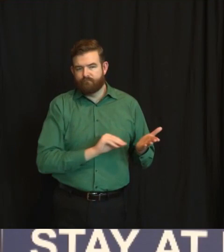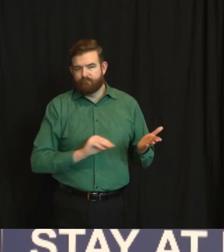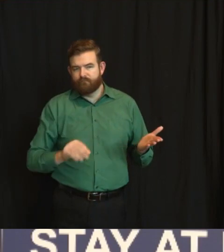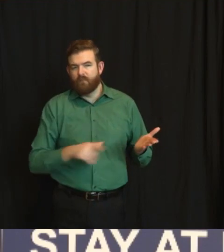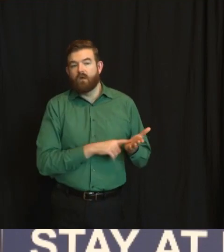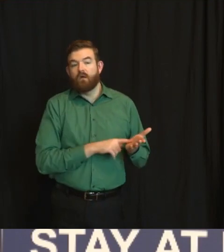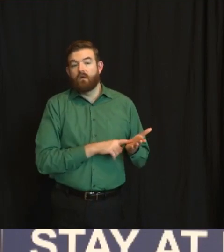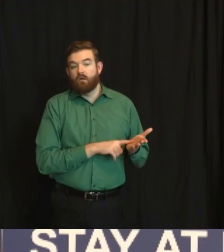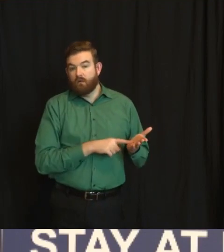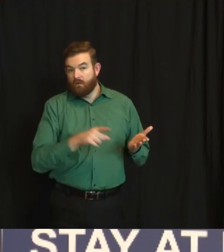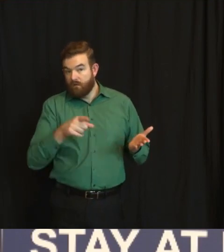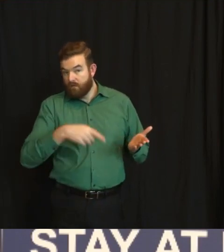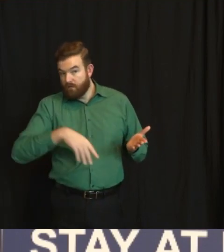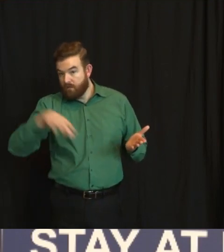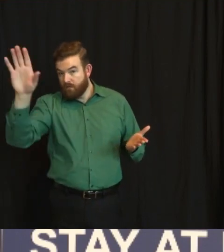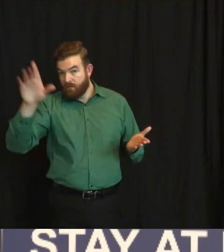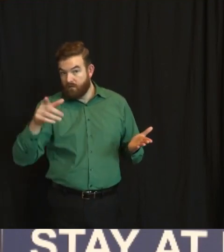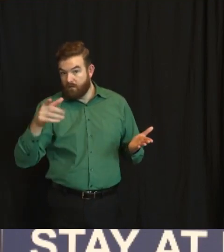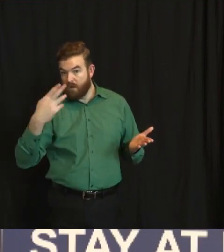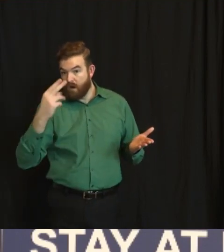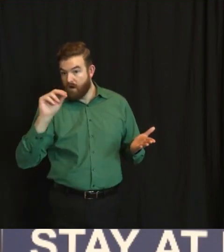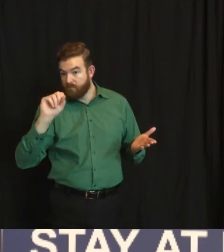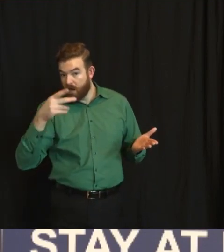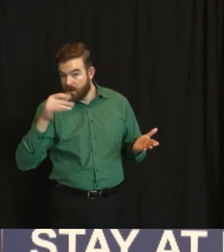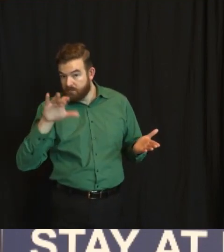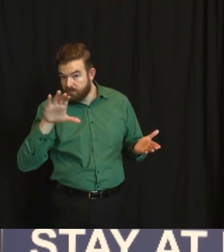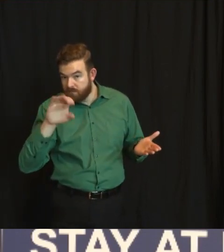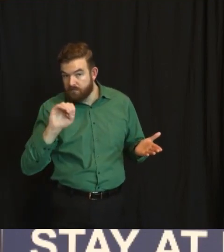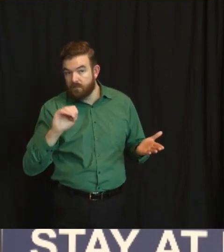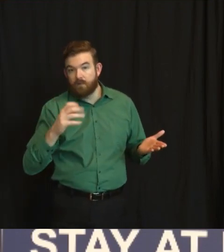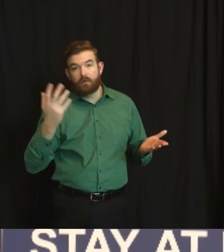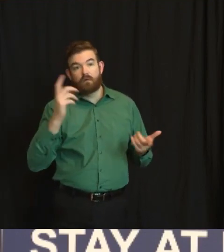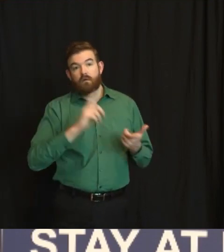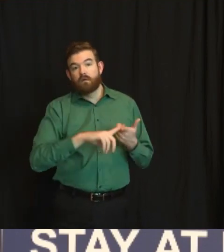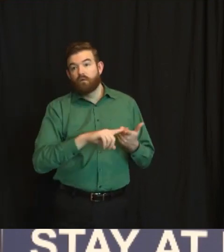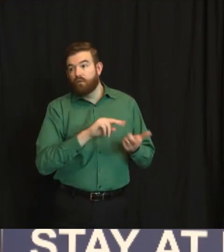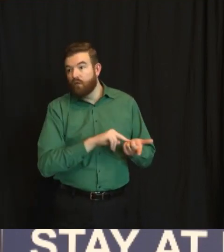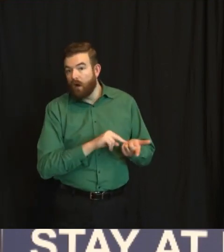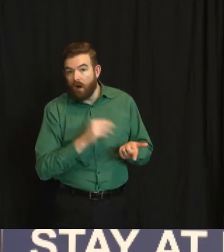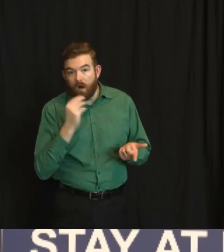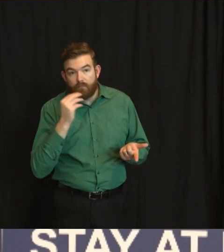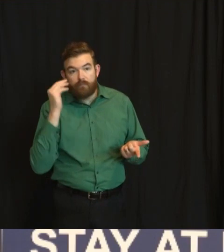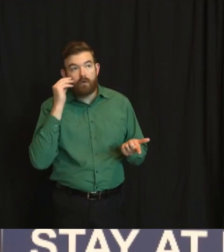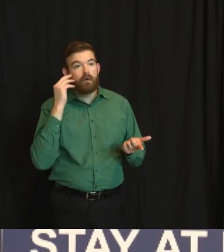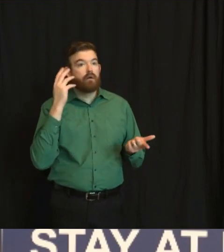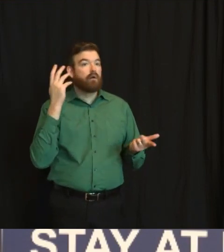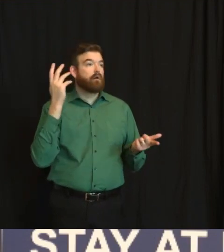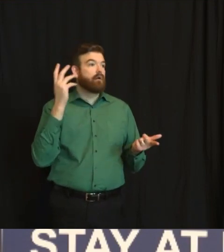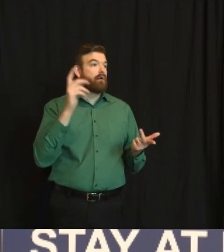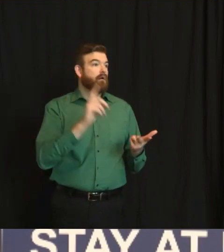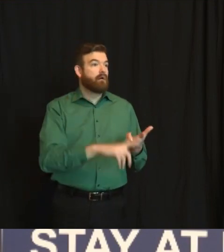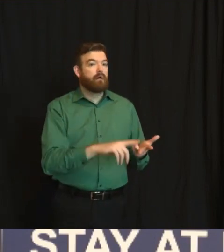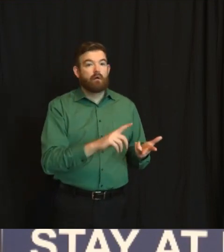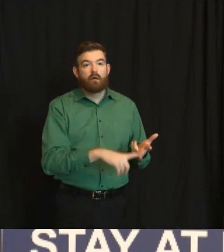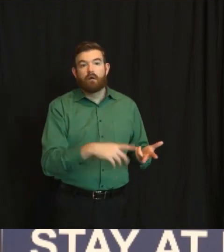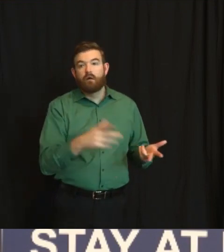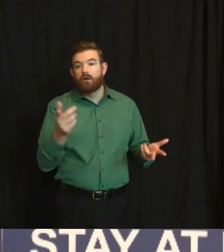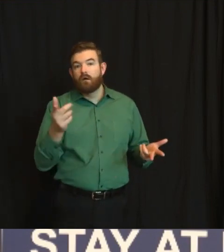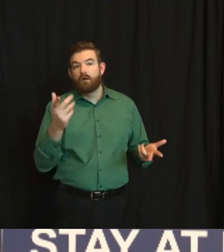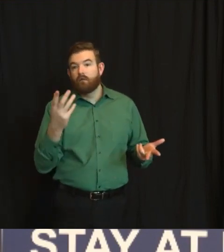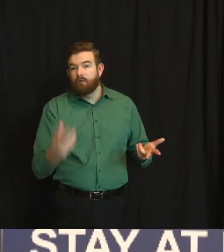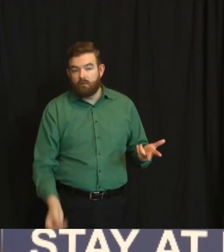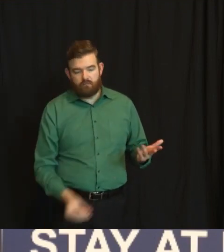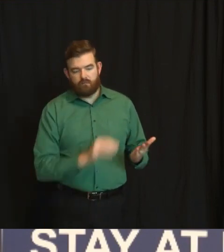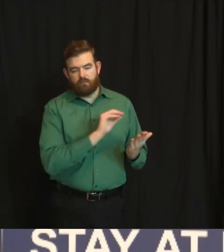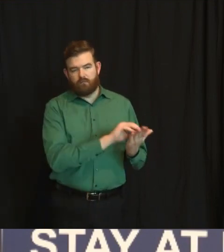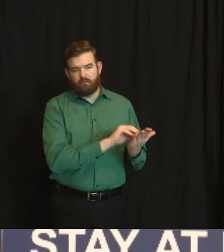someone's going to hospice, rehab, skilled nursing, home, or whether the individual has expired. And that is